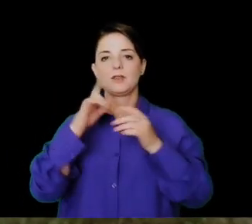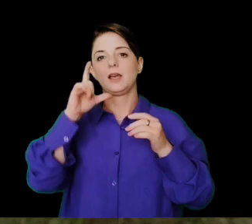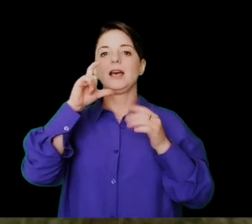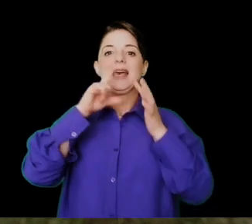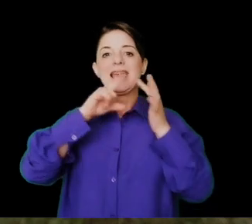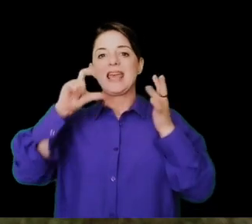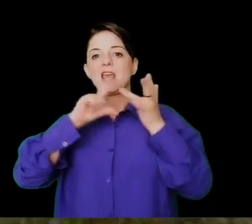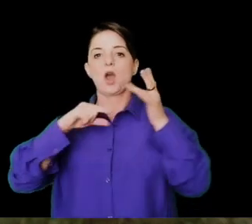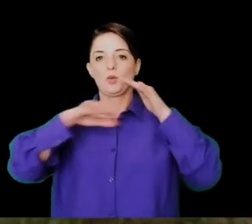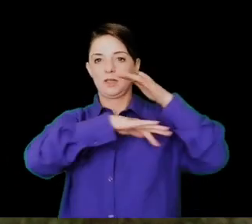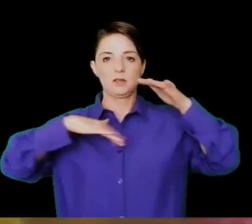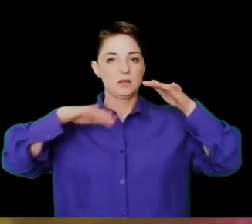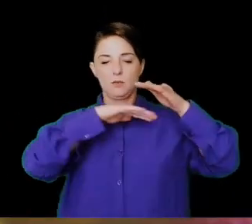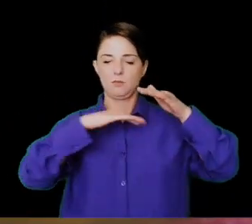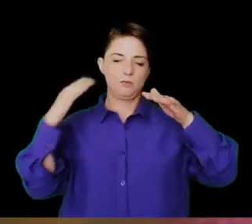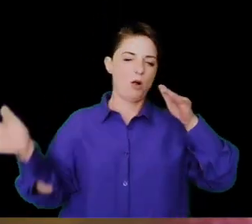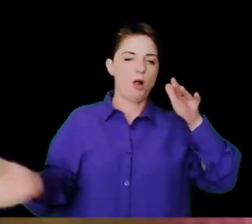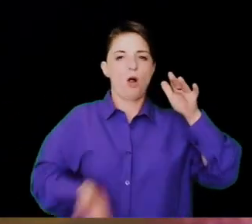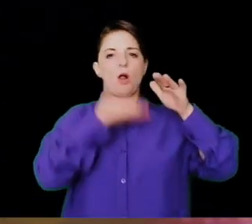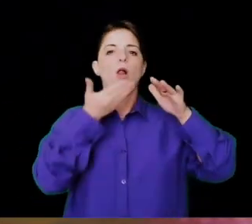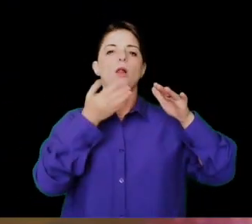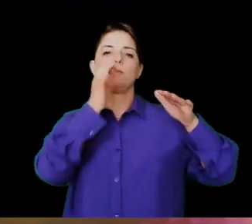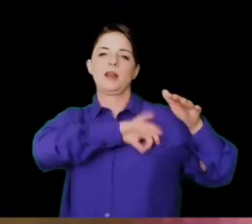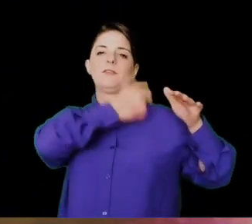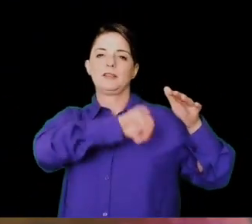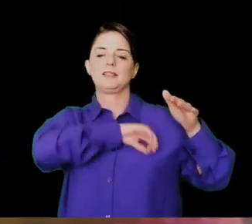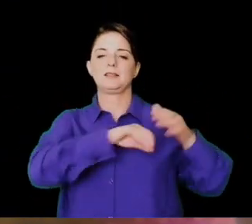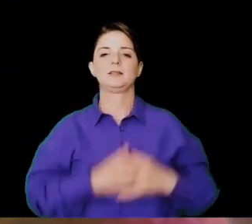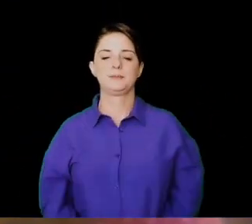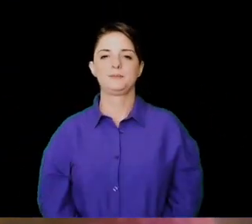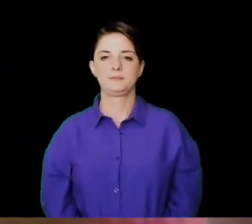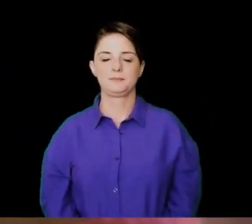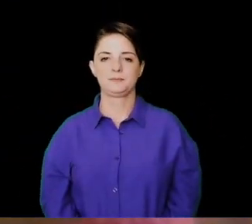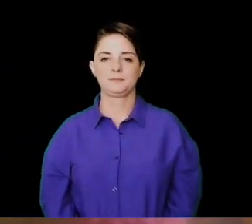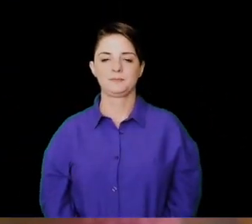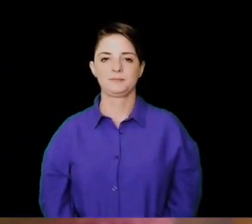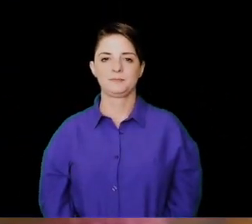ecosystem benefits from day one, and a healthy new oyster reef will start fixing carbon too.